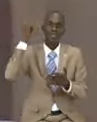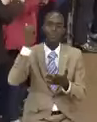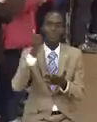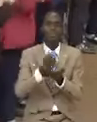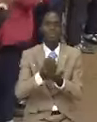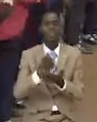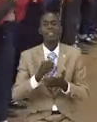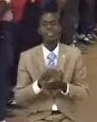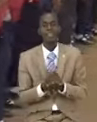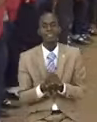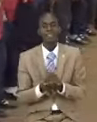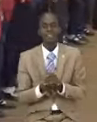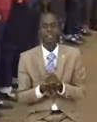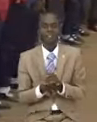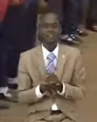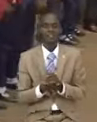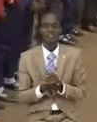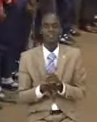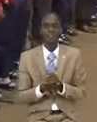Amen.